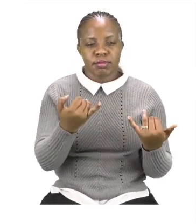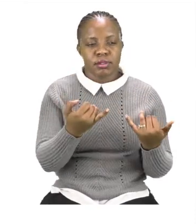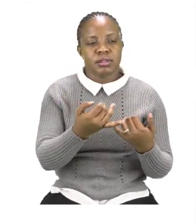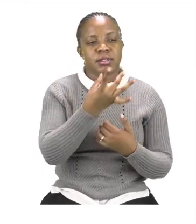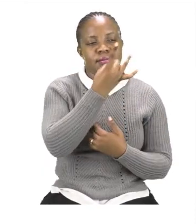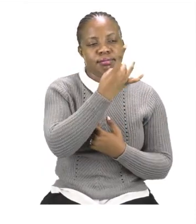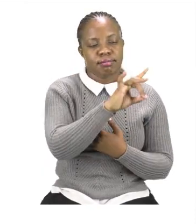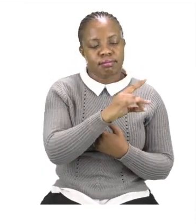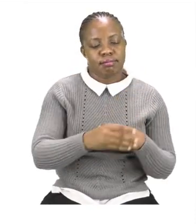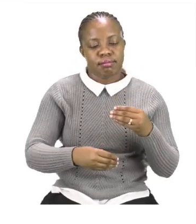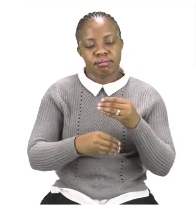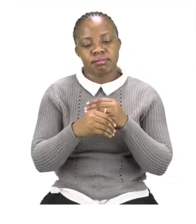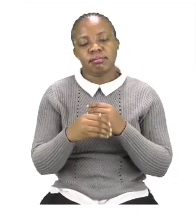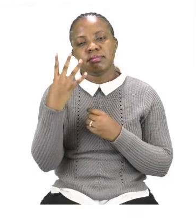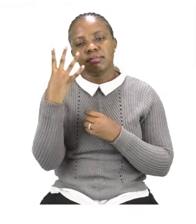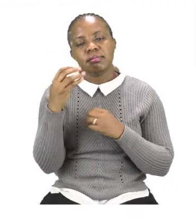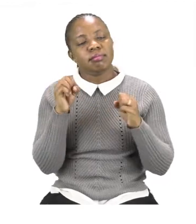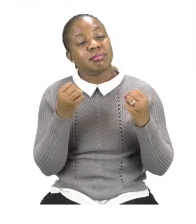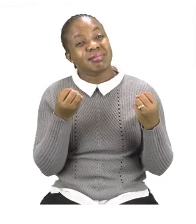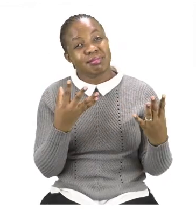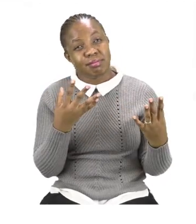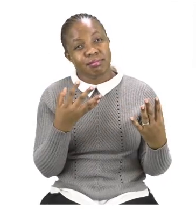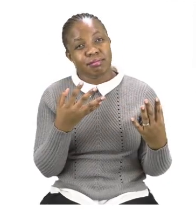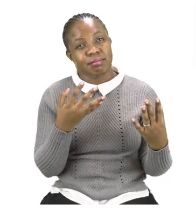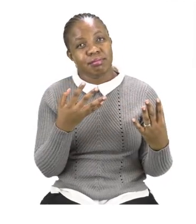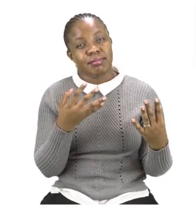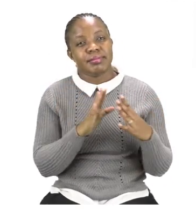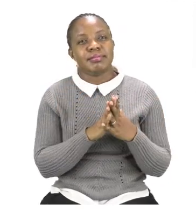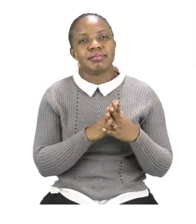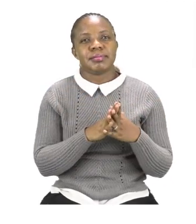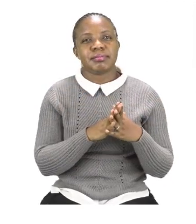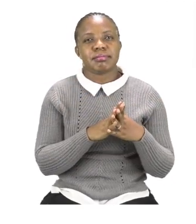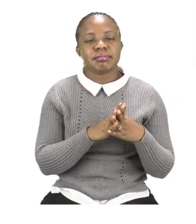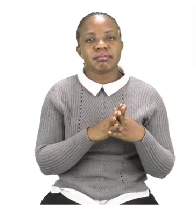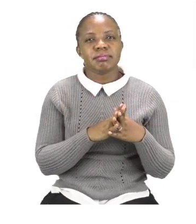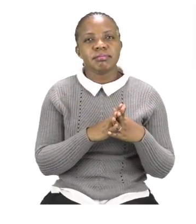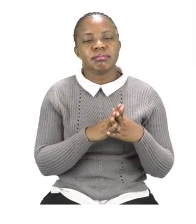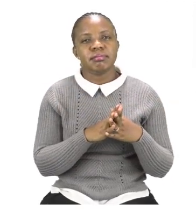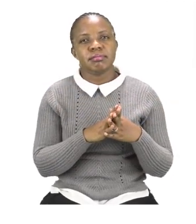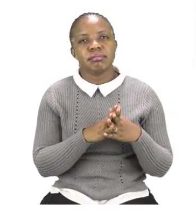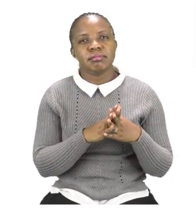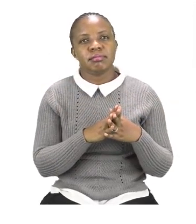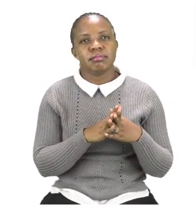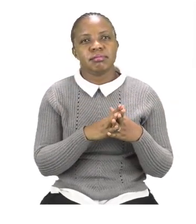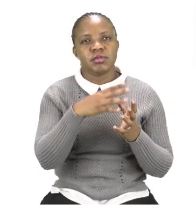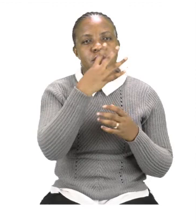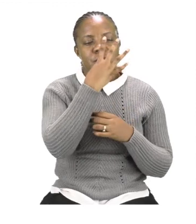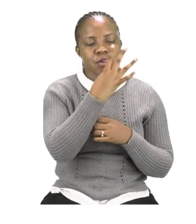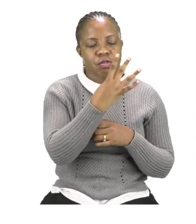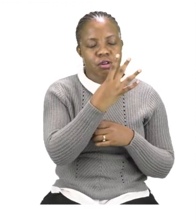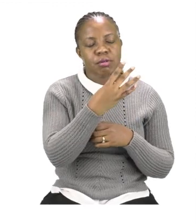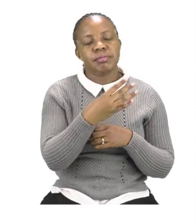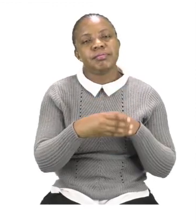flowers. Once we get our answer, we are going to now take